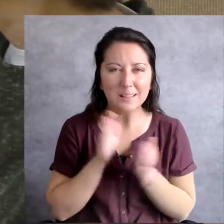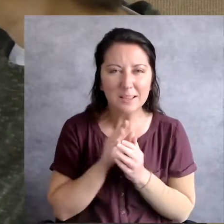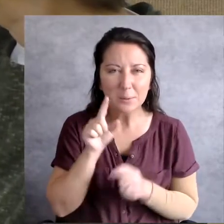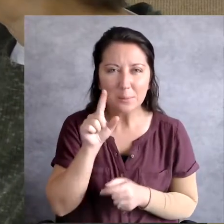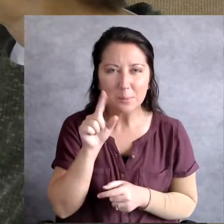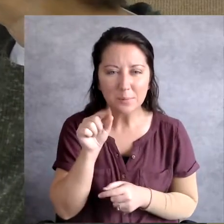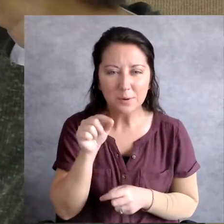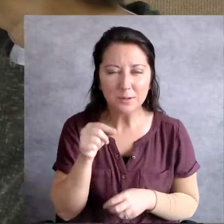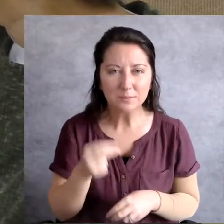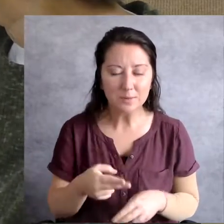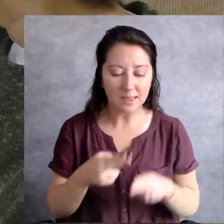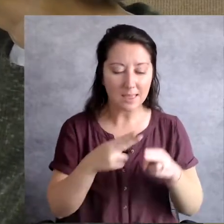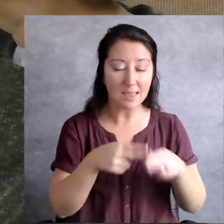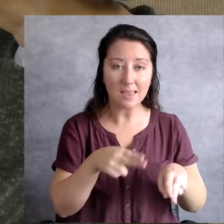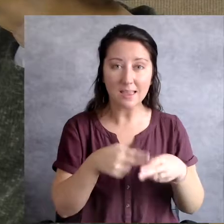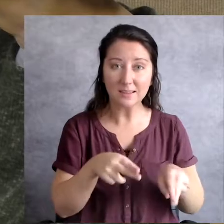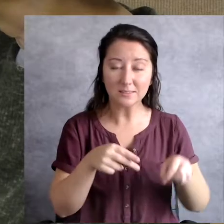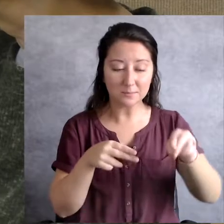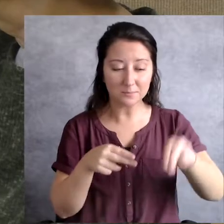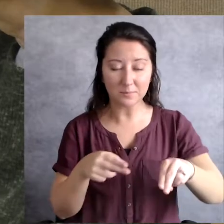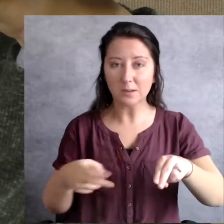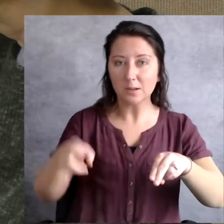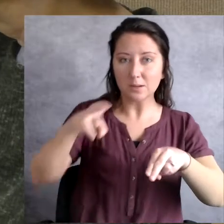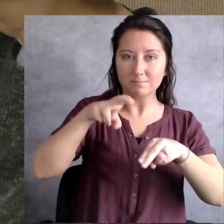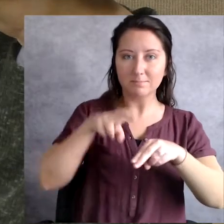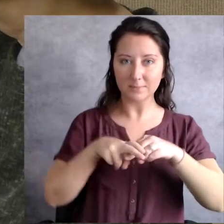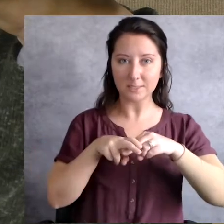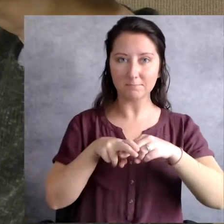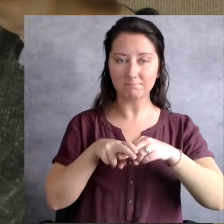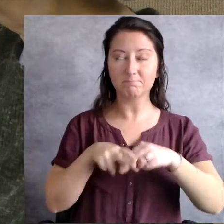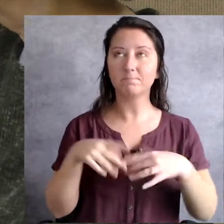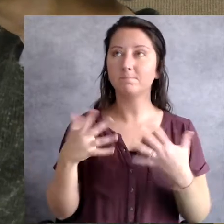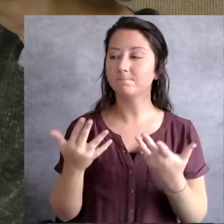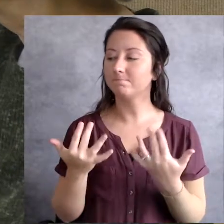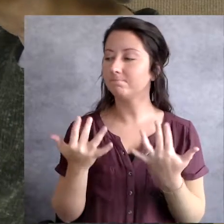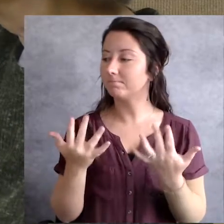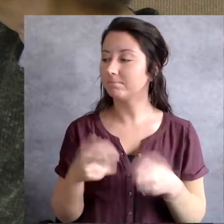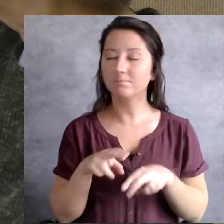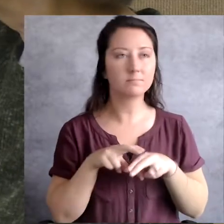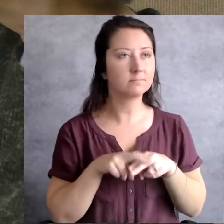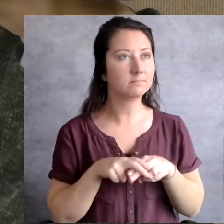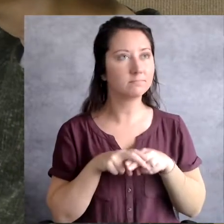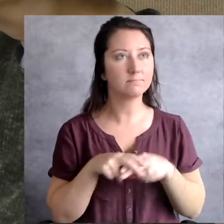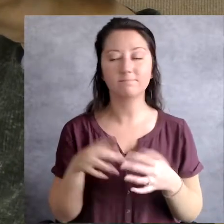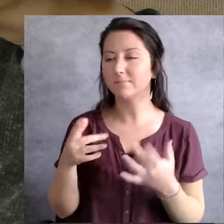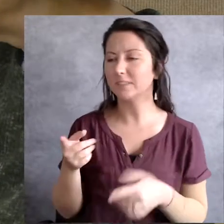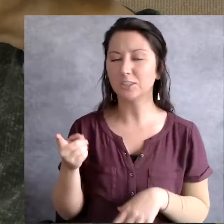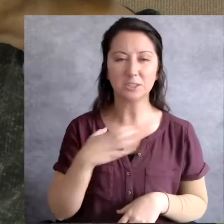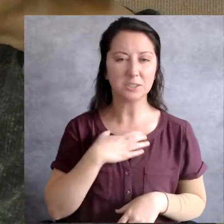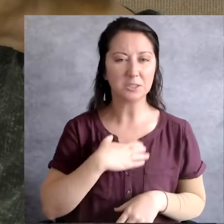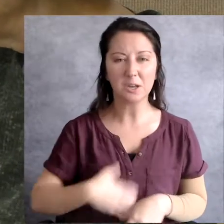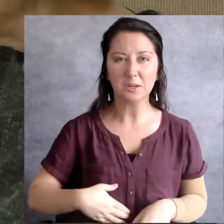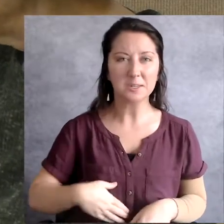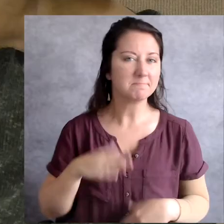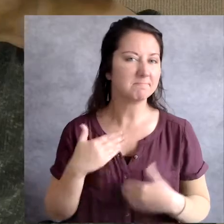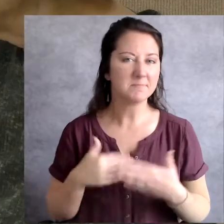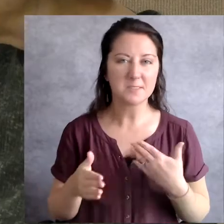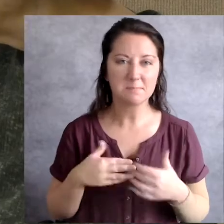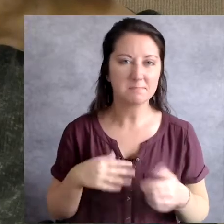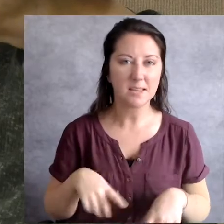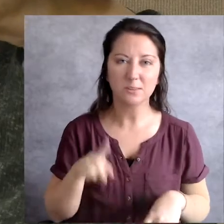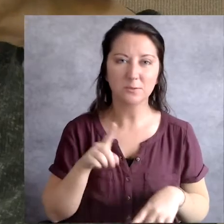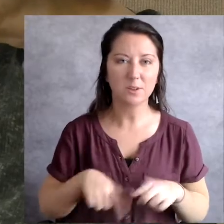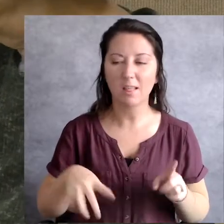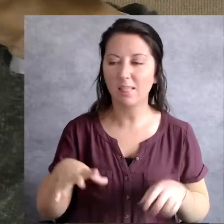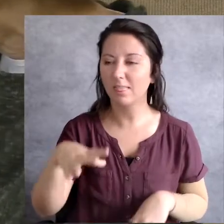The little bird sits on her eggs and waits. She doesn't leave the nest, not even when she's hungry. The father